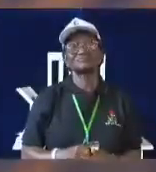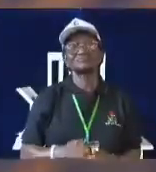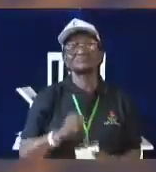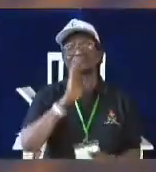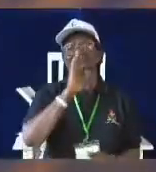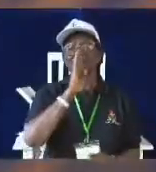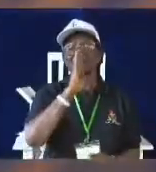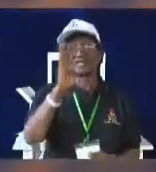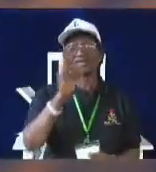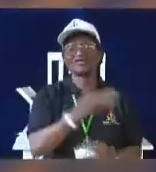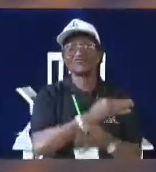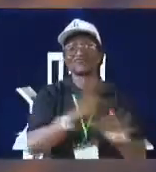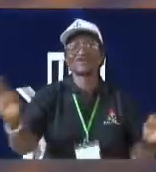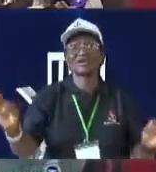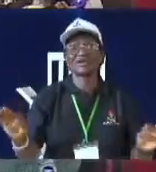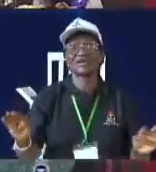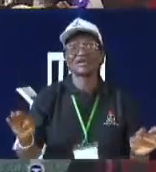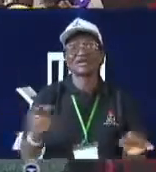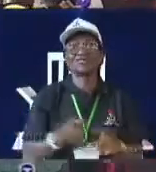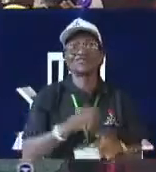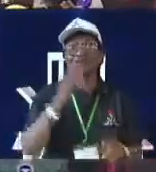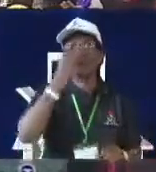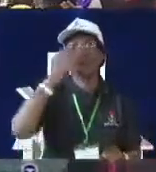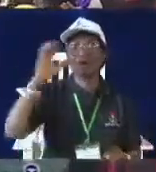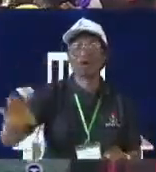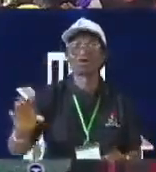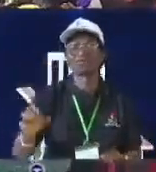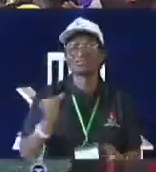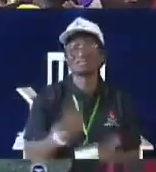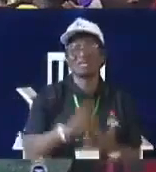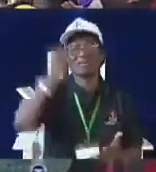Be free from curses.